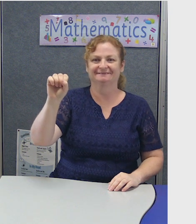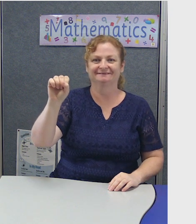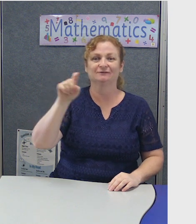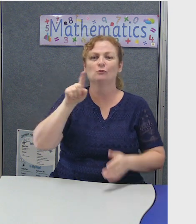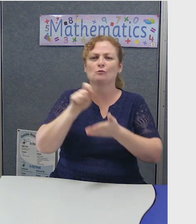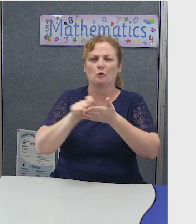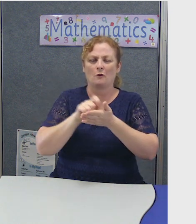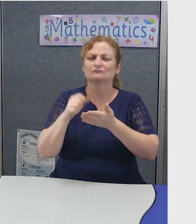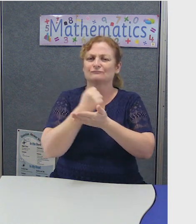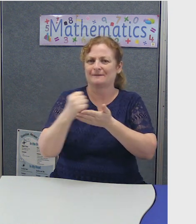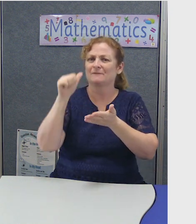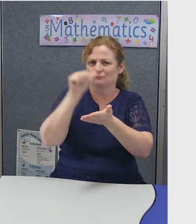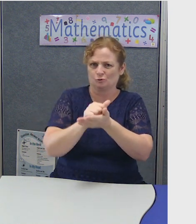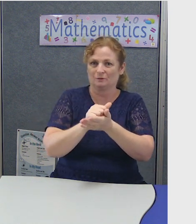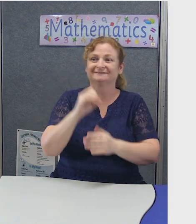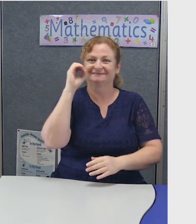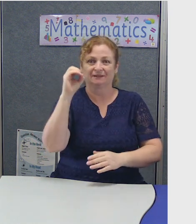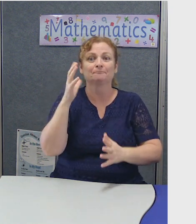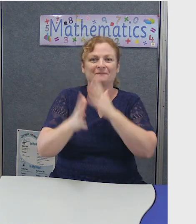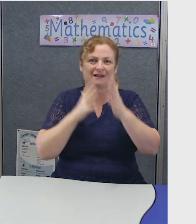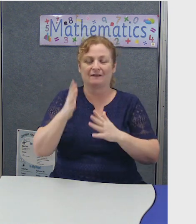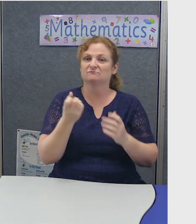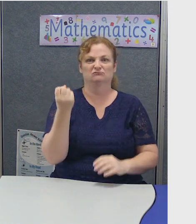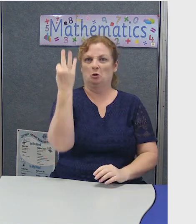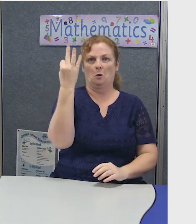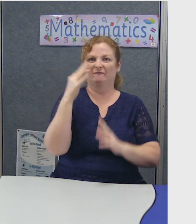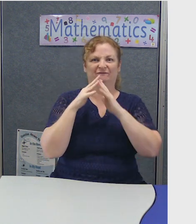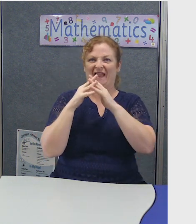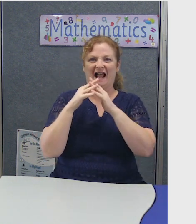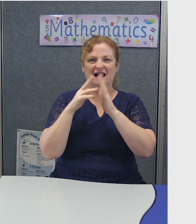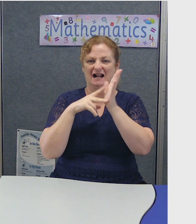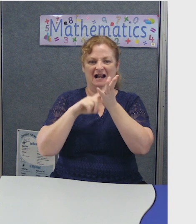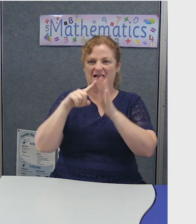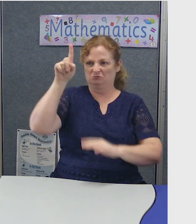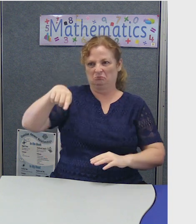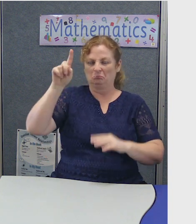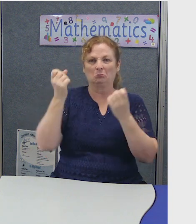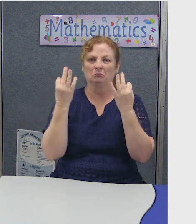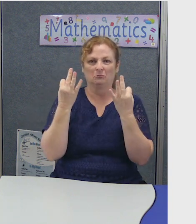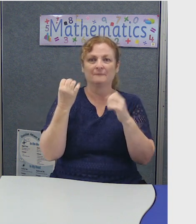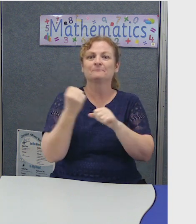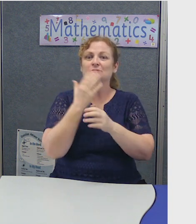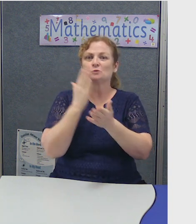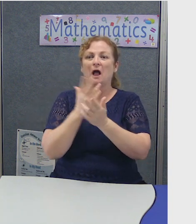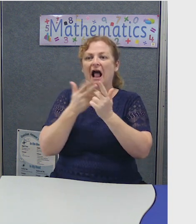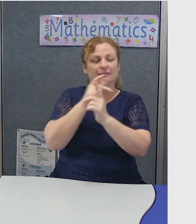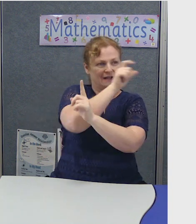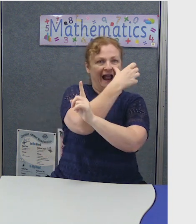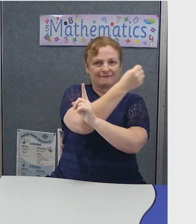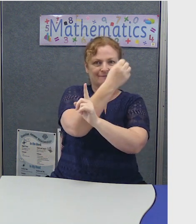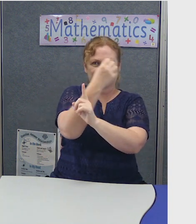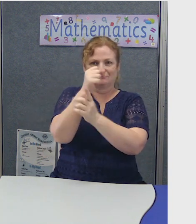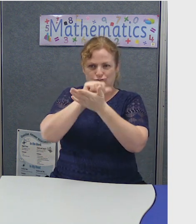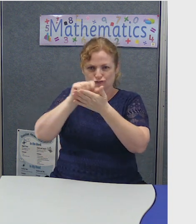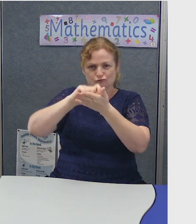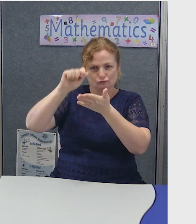no amount in that place and helps us to ensure that the other digits are written in the correct